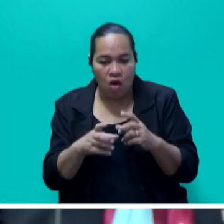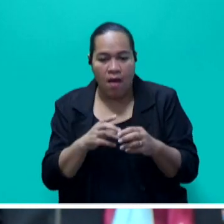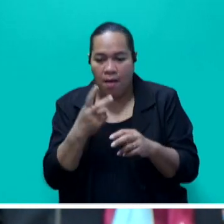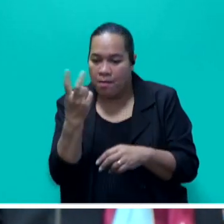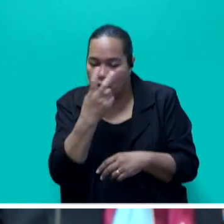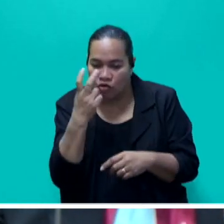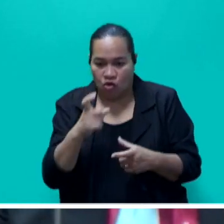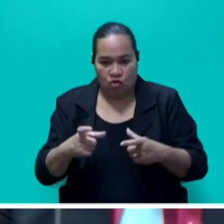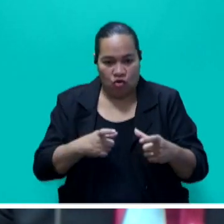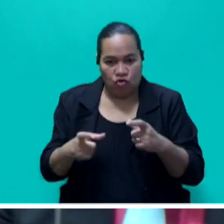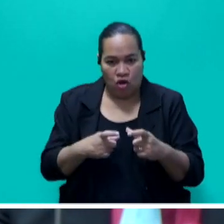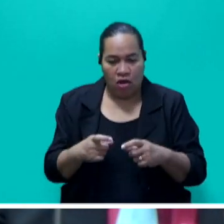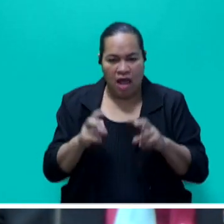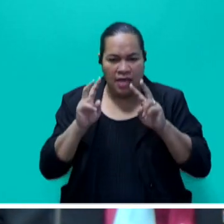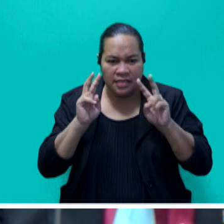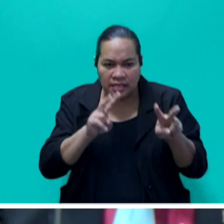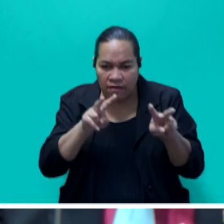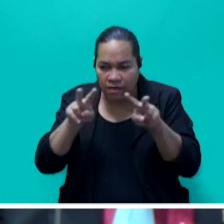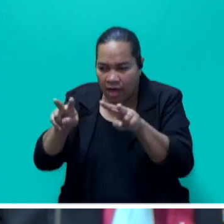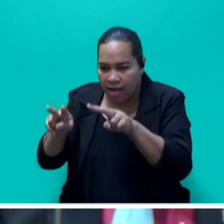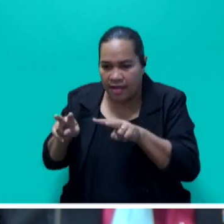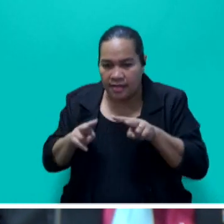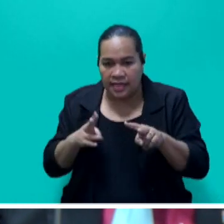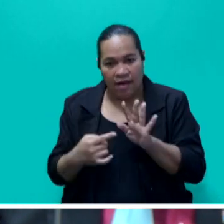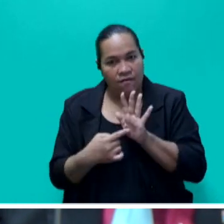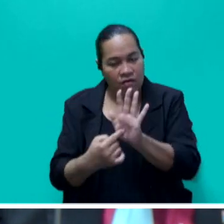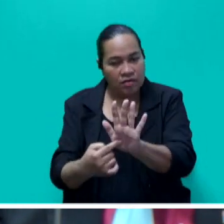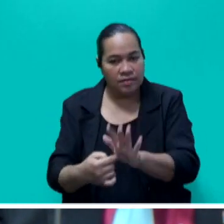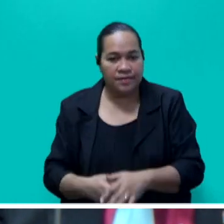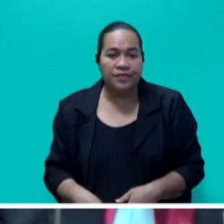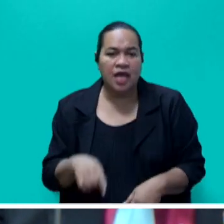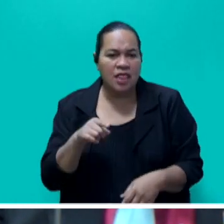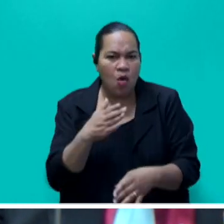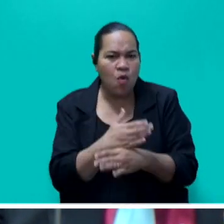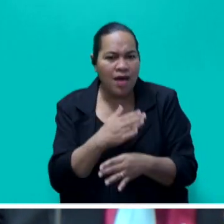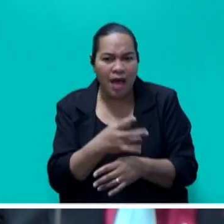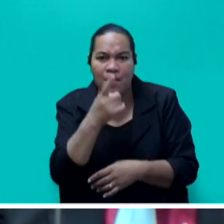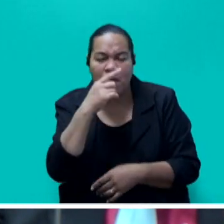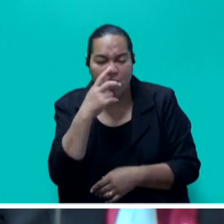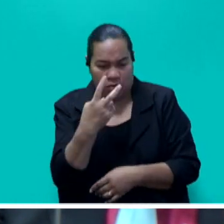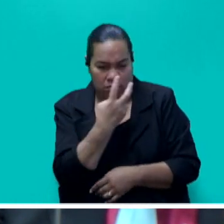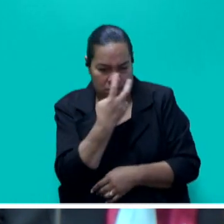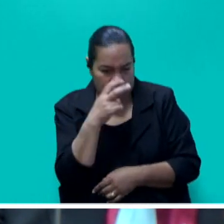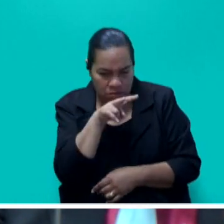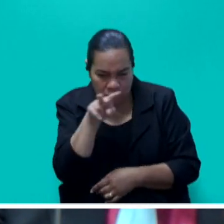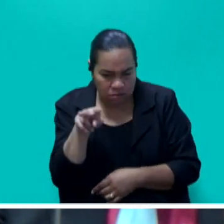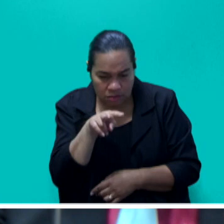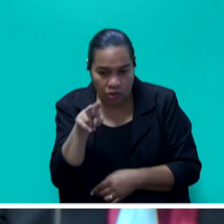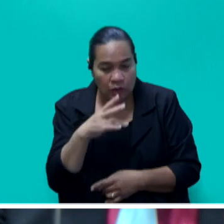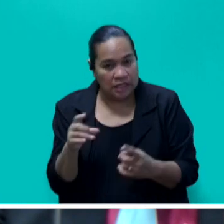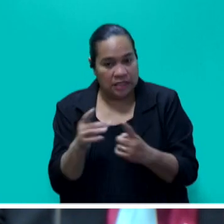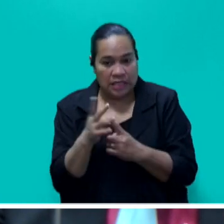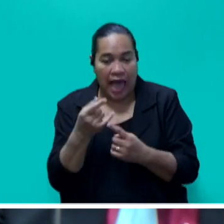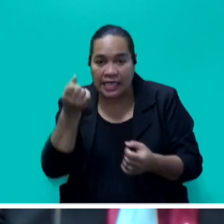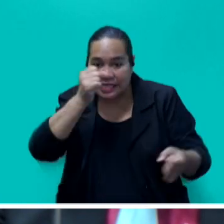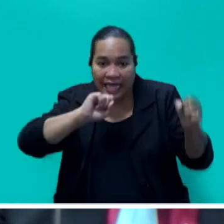and enforcement. In the work undertaken by our fisheries observers, the monitoring exercise provides the critical scientific